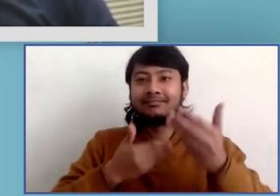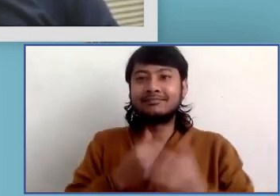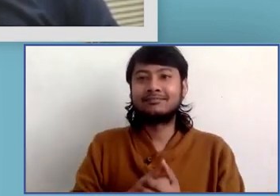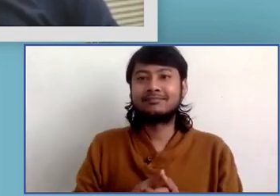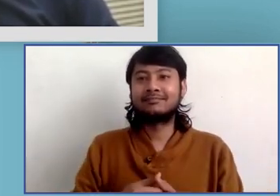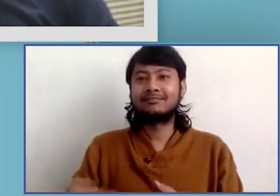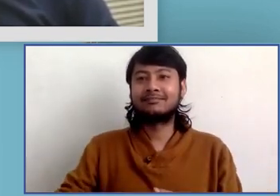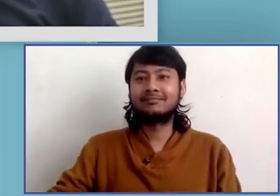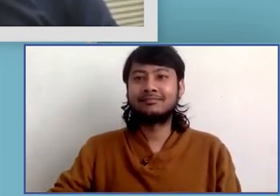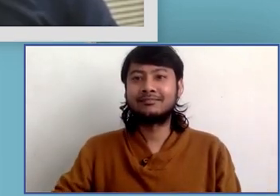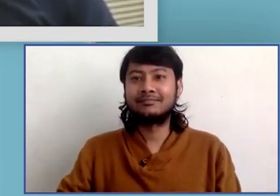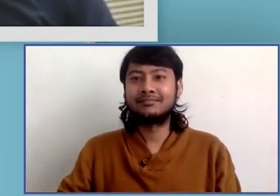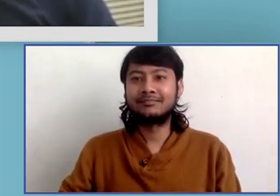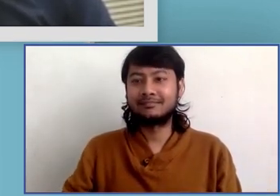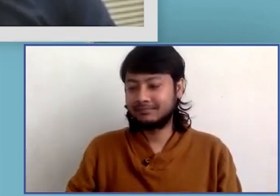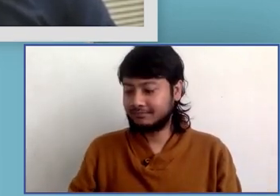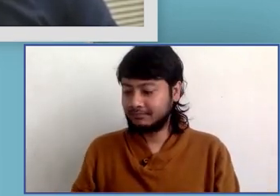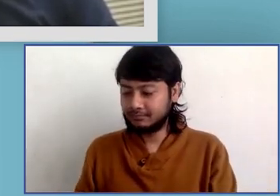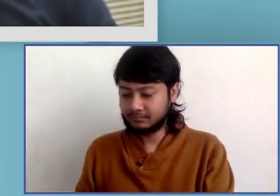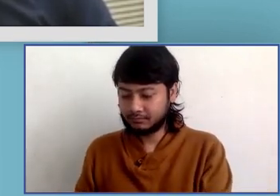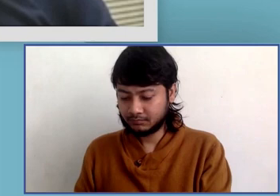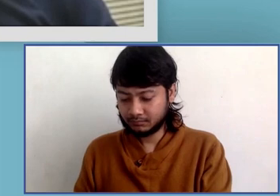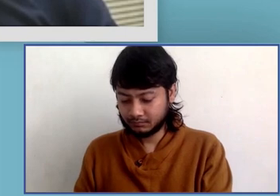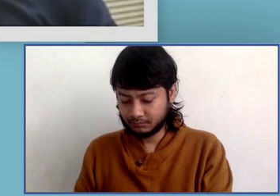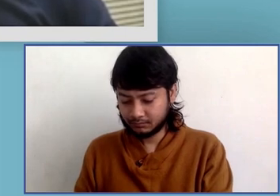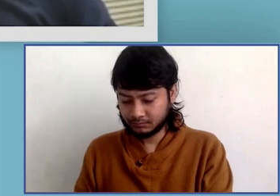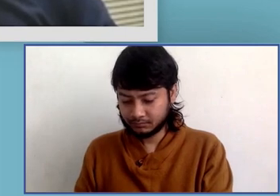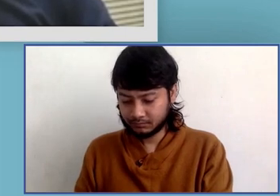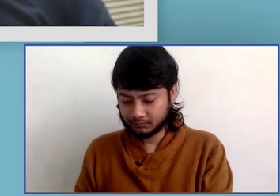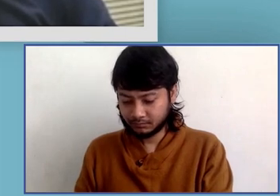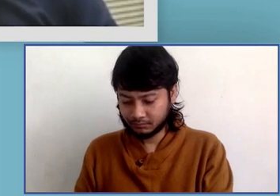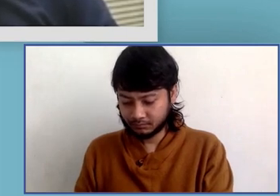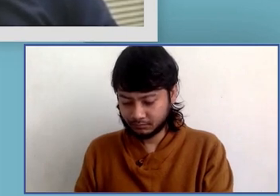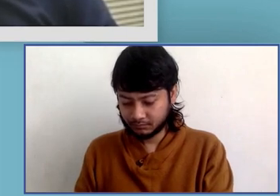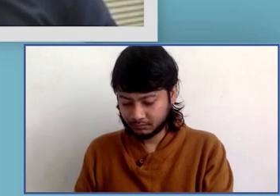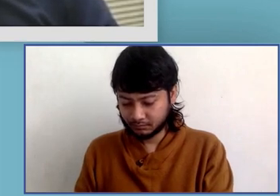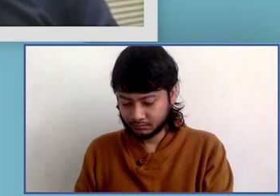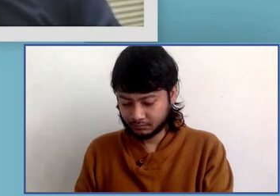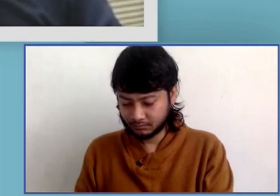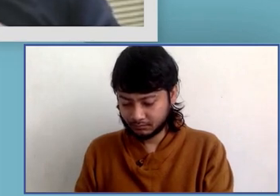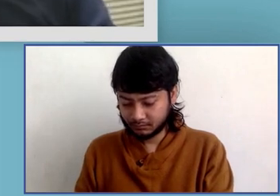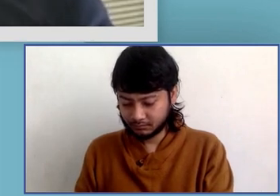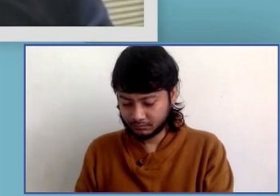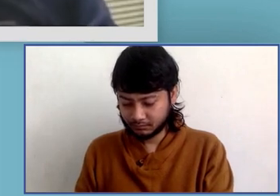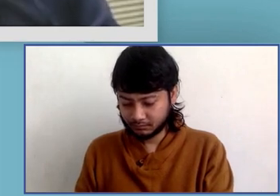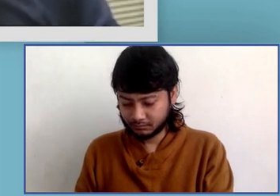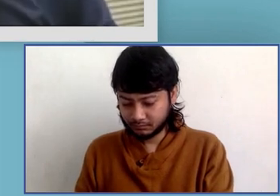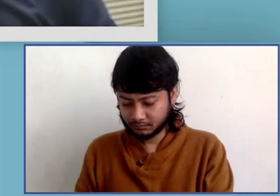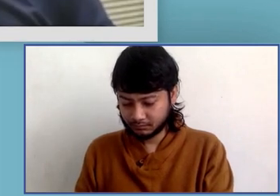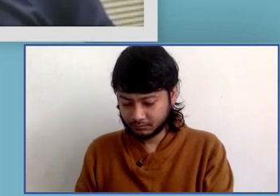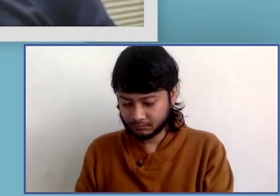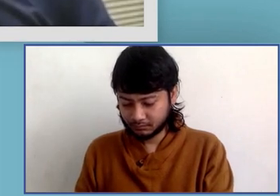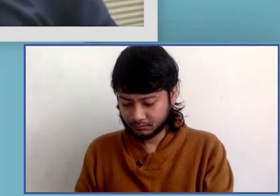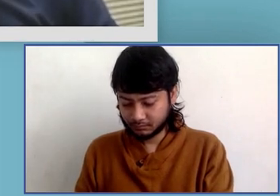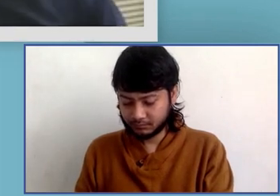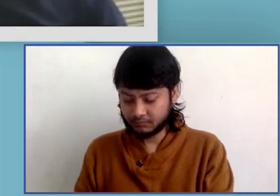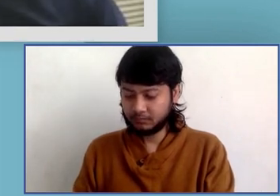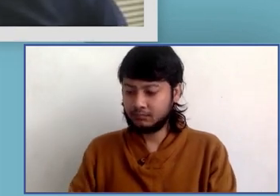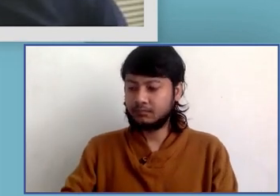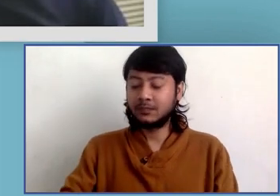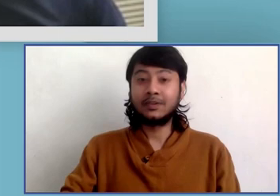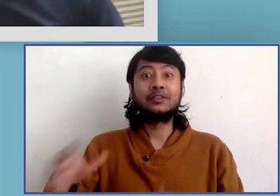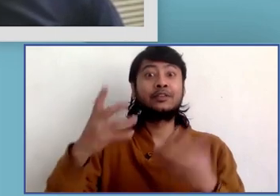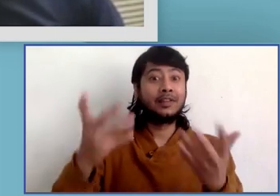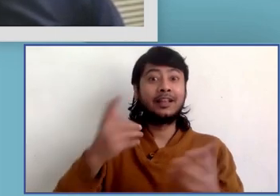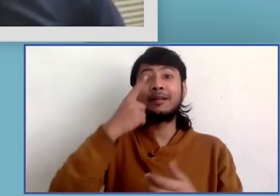months, they realized. You know, he's not lost interest yet. And so the next thing was to put me in a chess club.